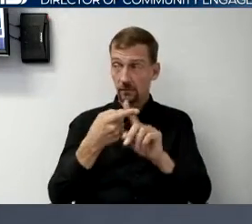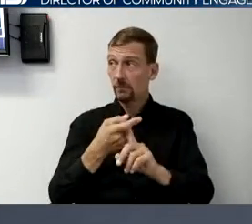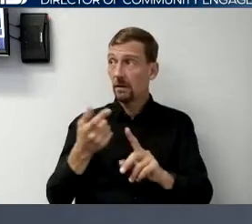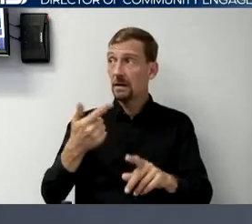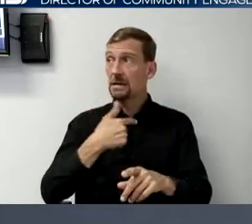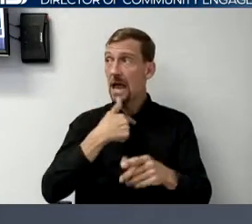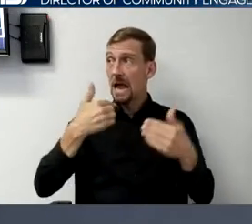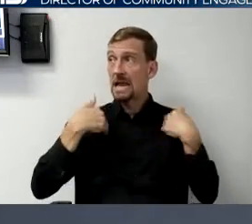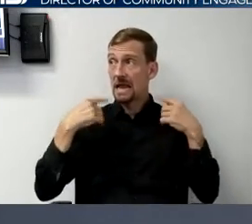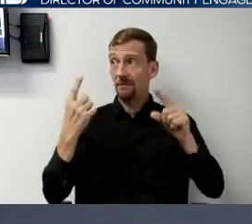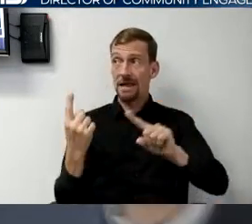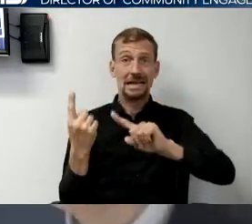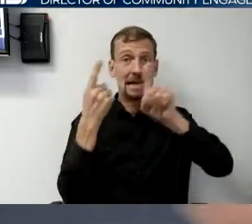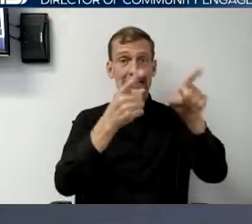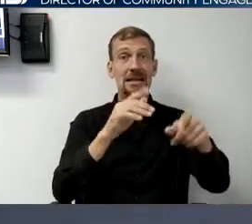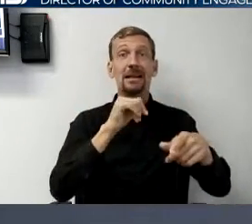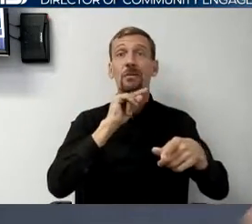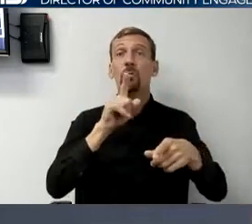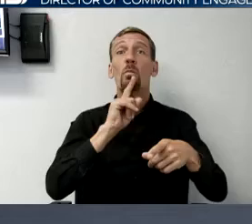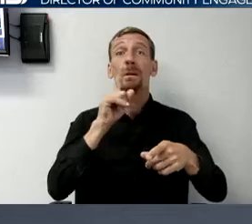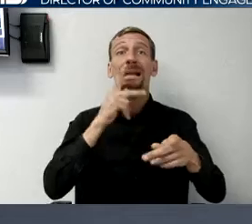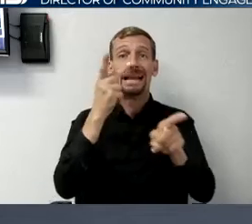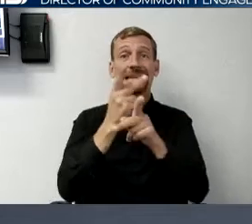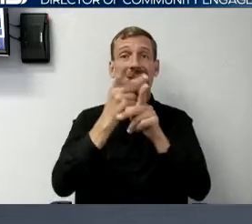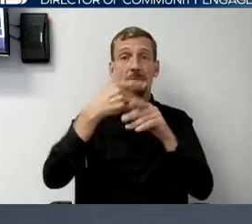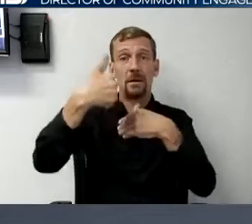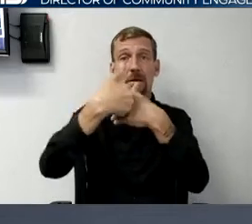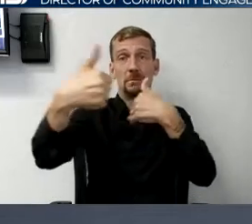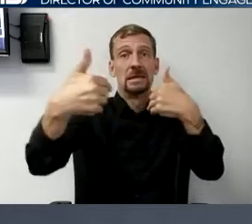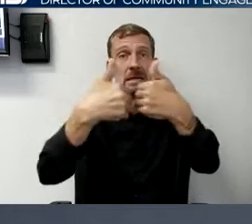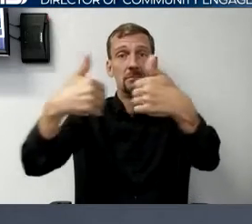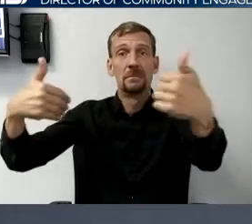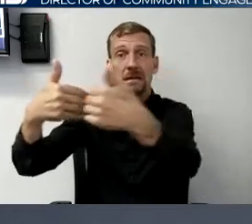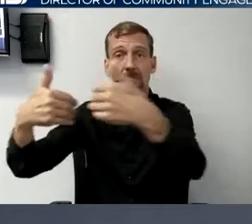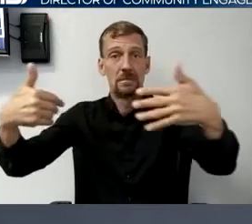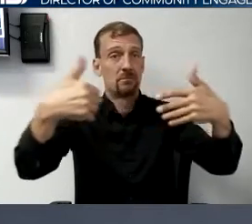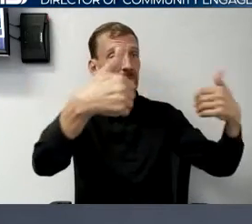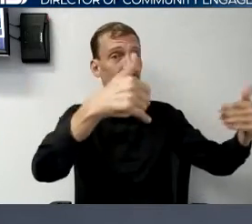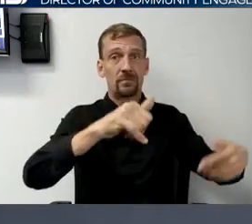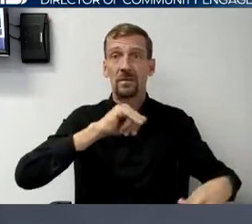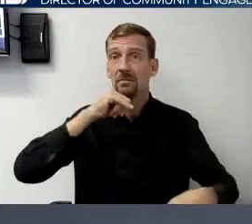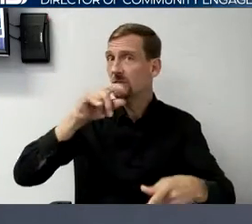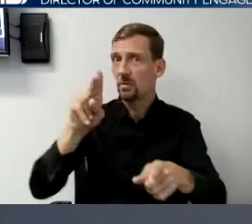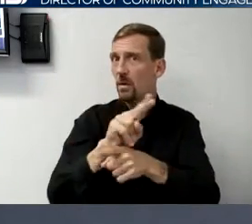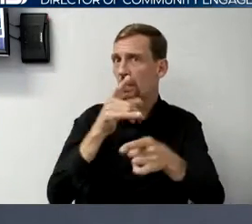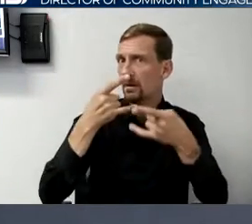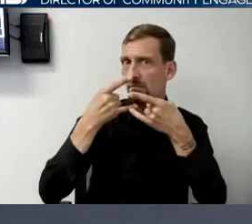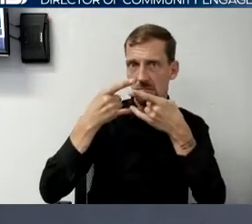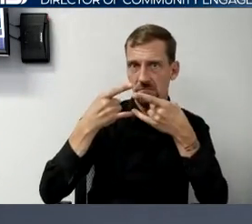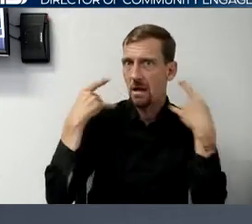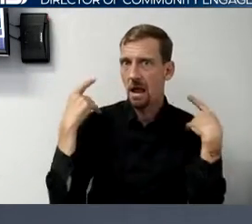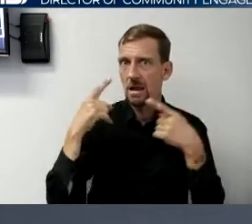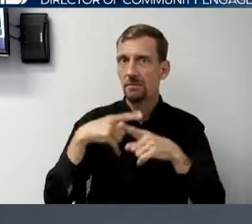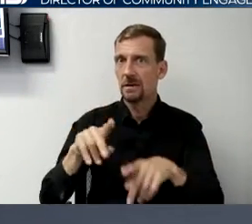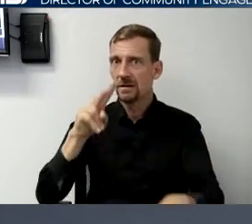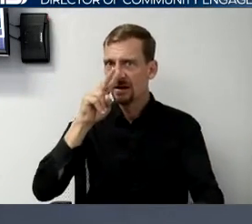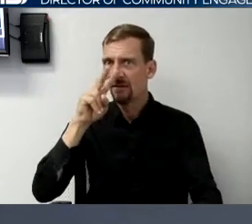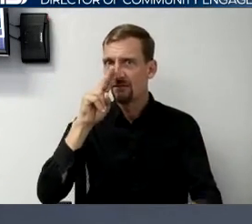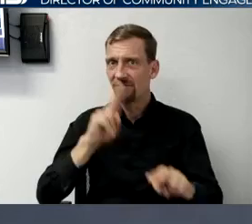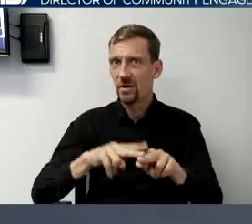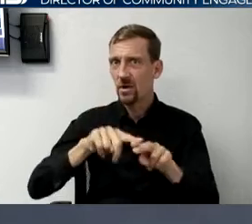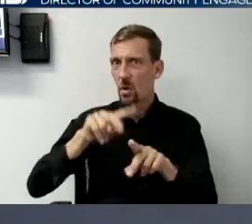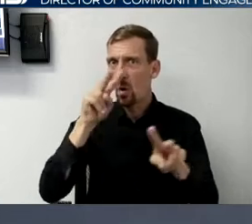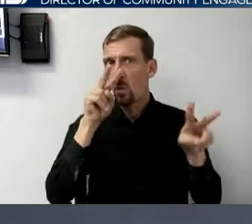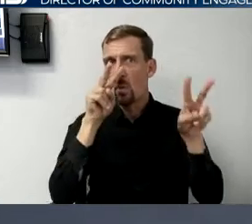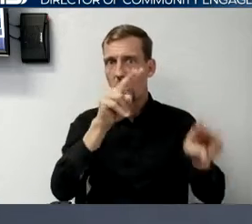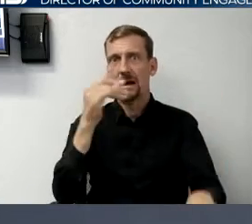I've attended one time, and they space everything out, but they don't wear their masks around one another. But it's fun to watch them, because